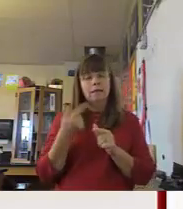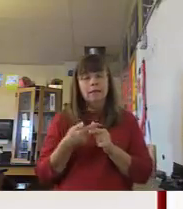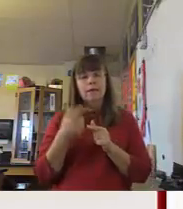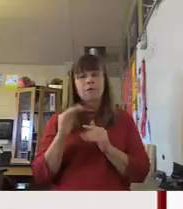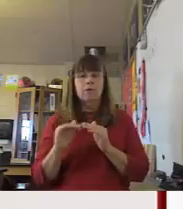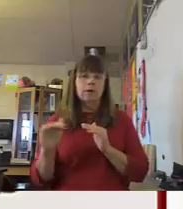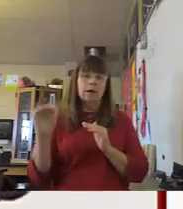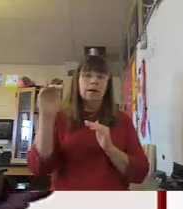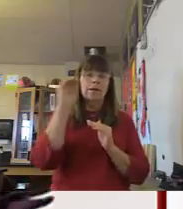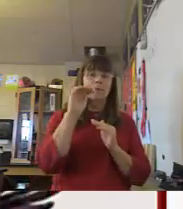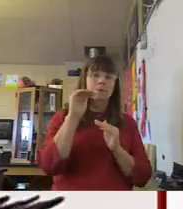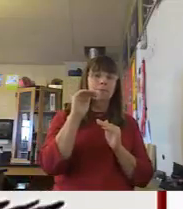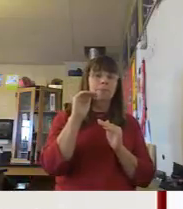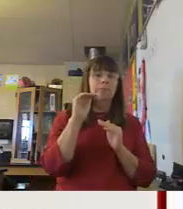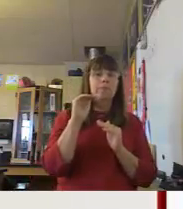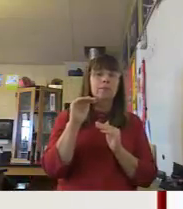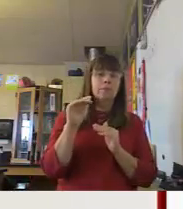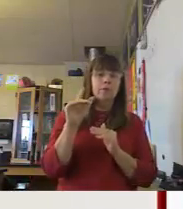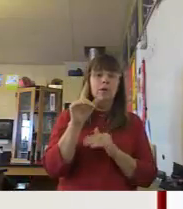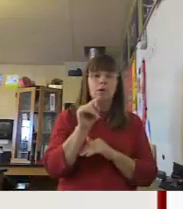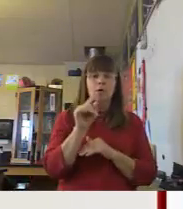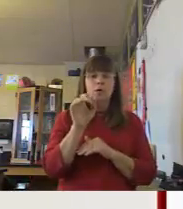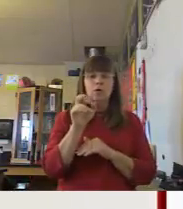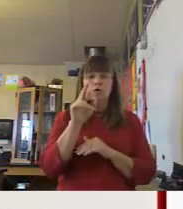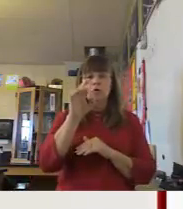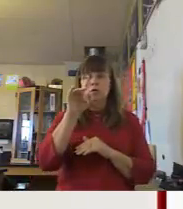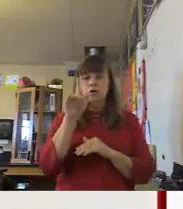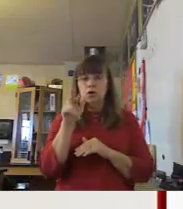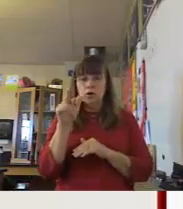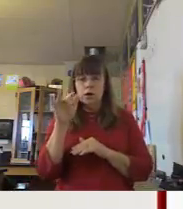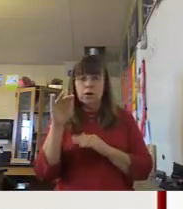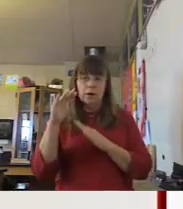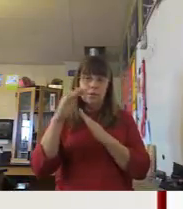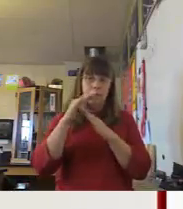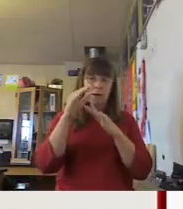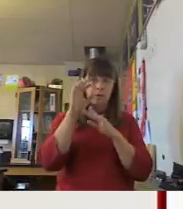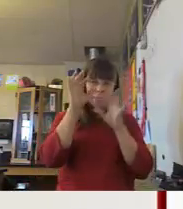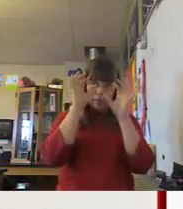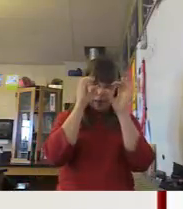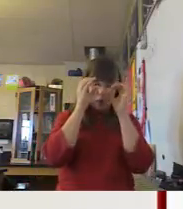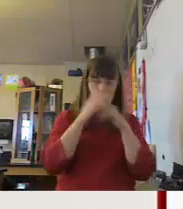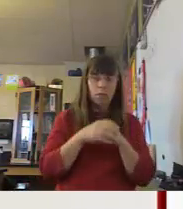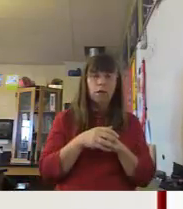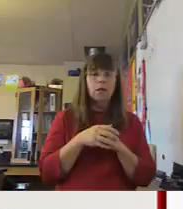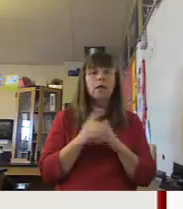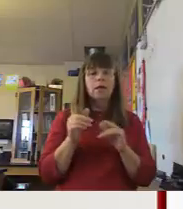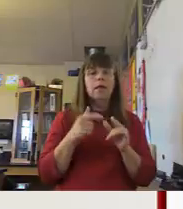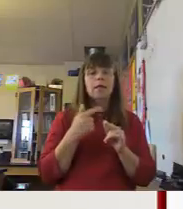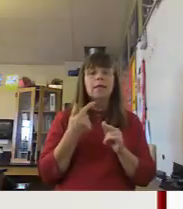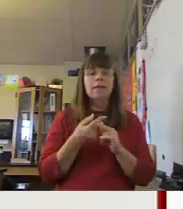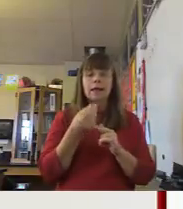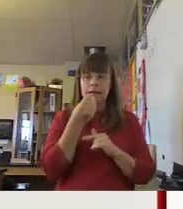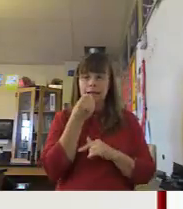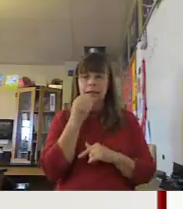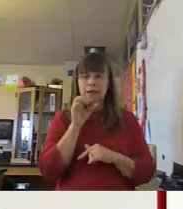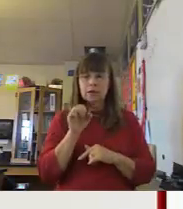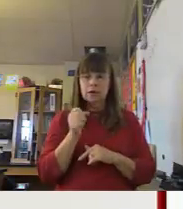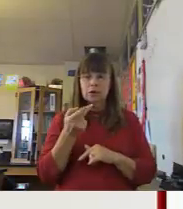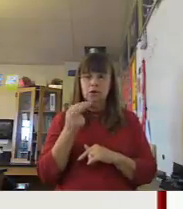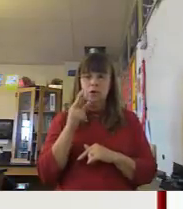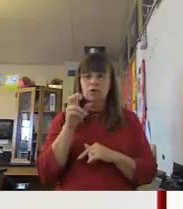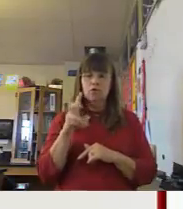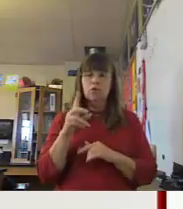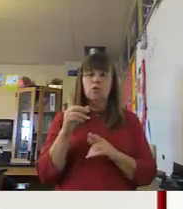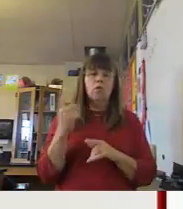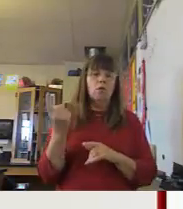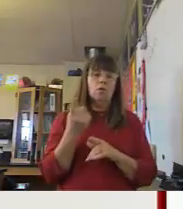get up to what's called the tertiary consumer, up here with the owl, that eats the shrew, but it only gets